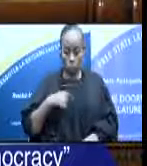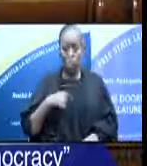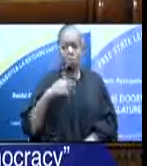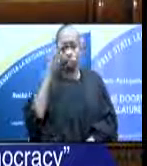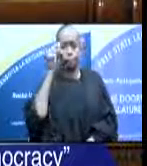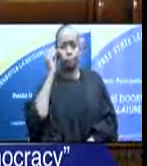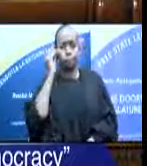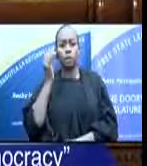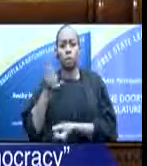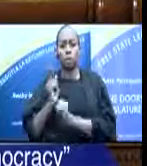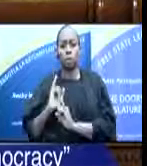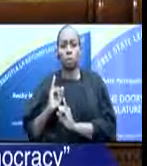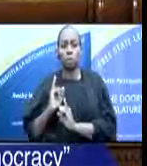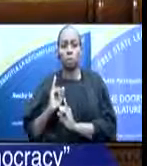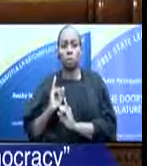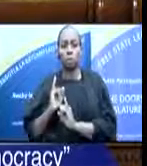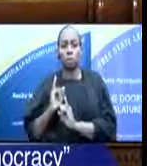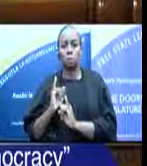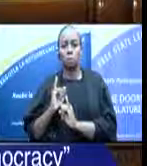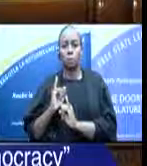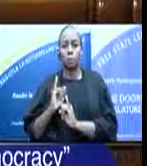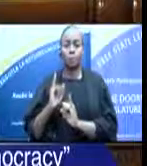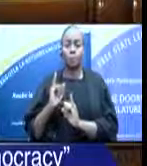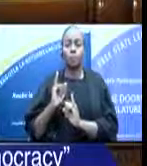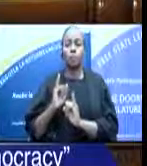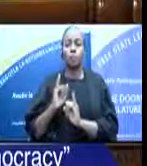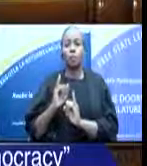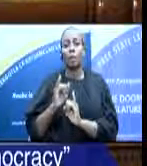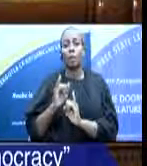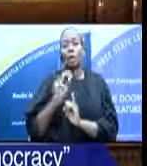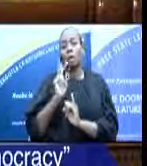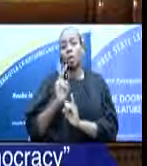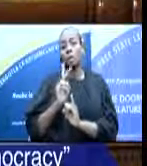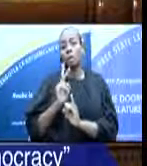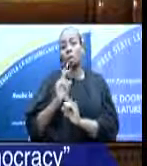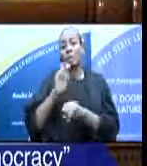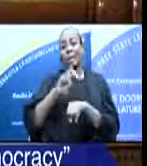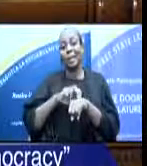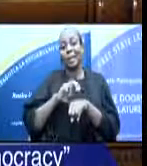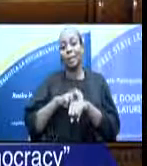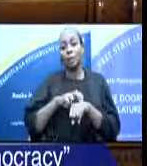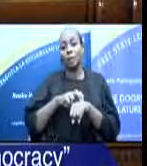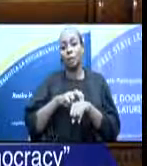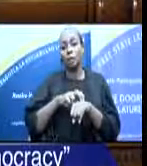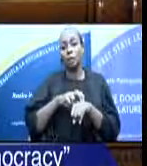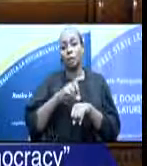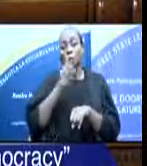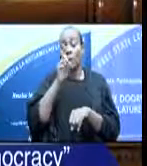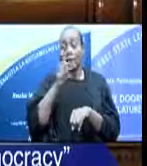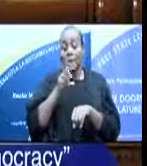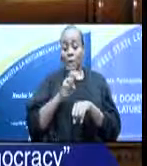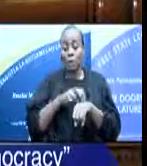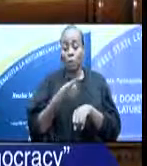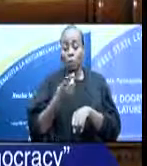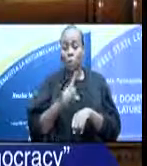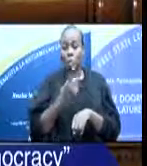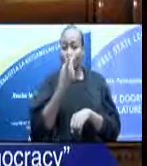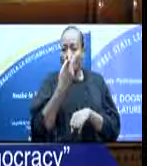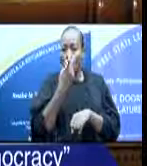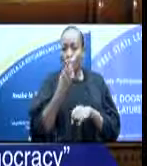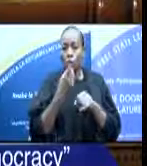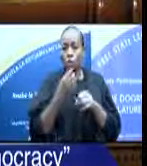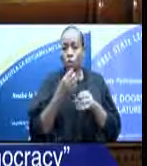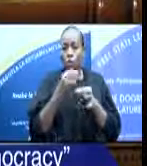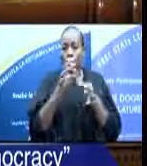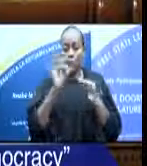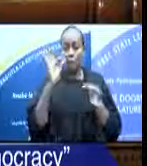it seriously. Most of the time, it only needs just one match to light a fire. We enjoy the full